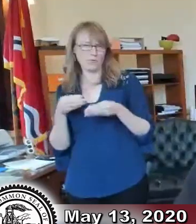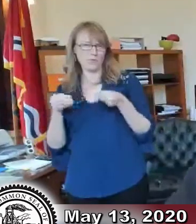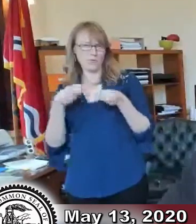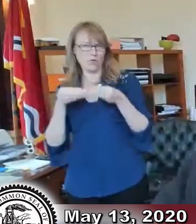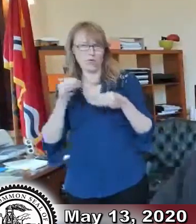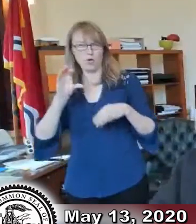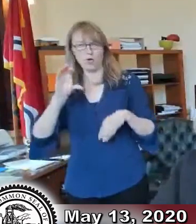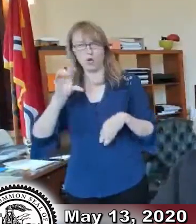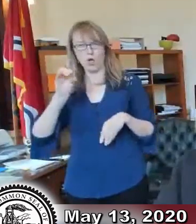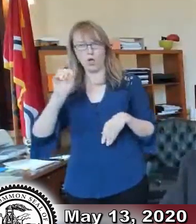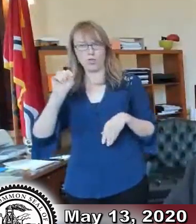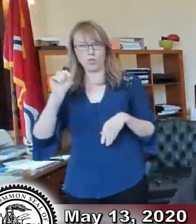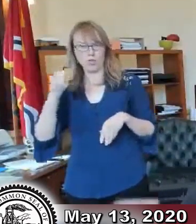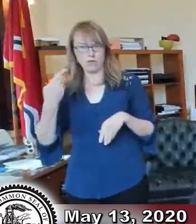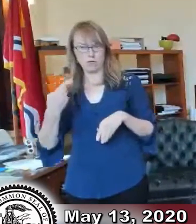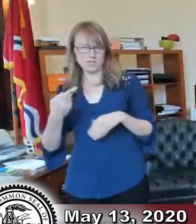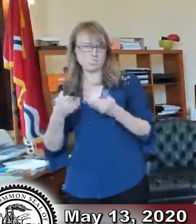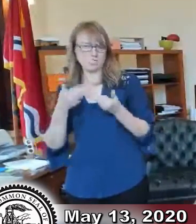And so